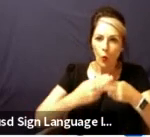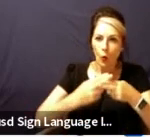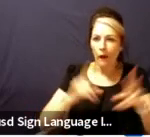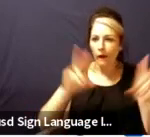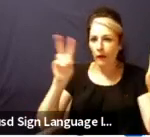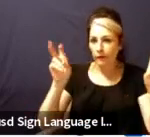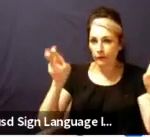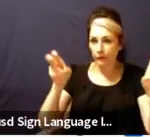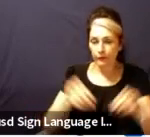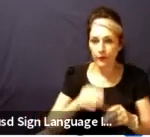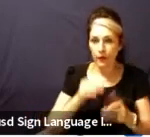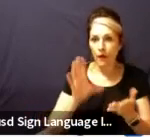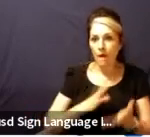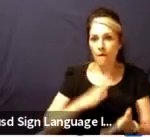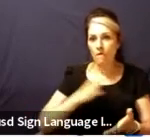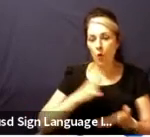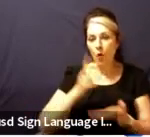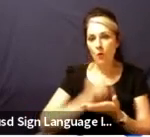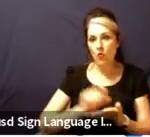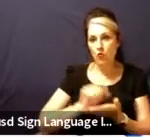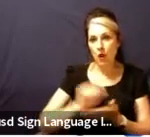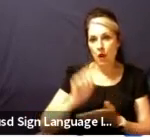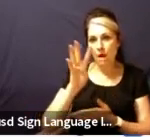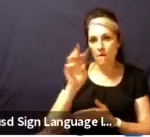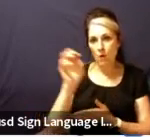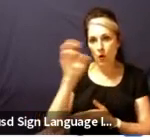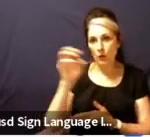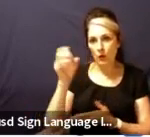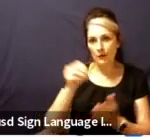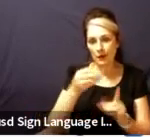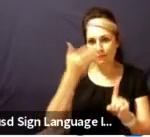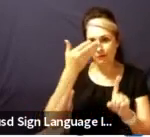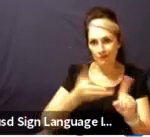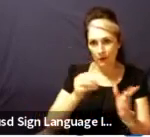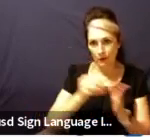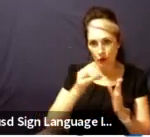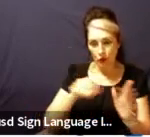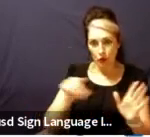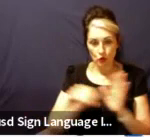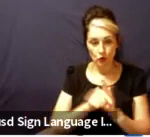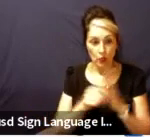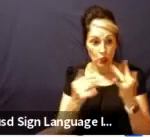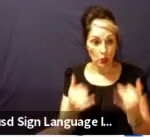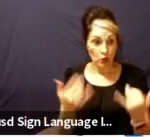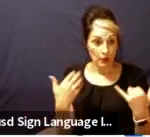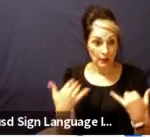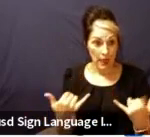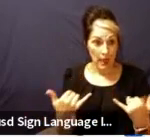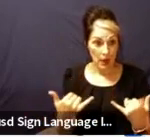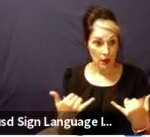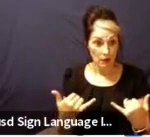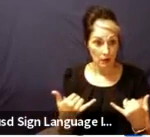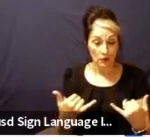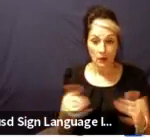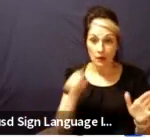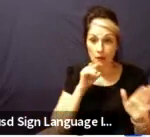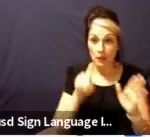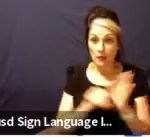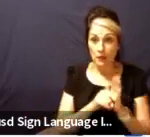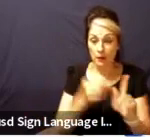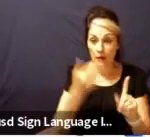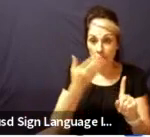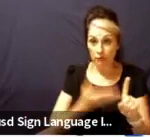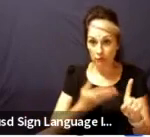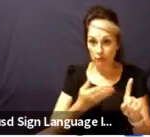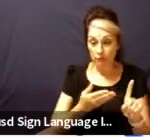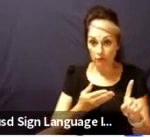So formal writing is 40% of the student's grade. And currently right now, the assignments that this particular student